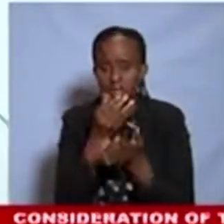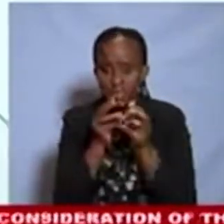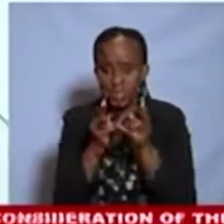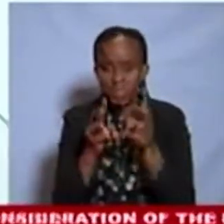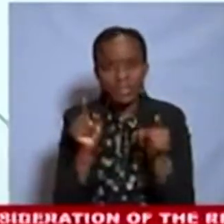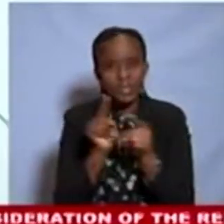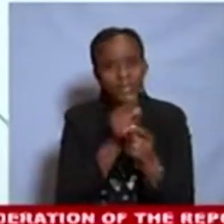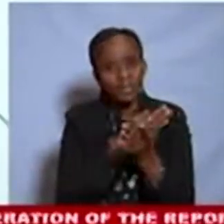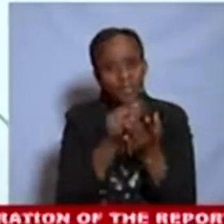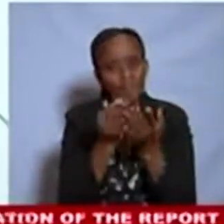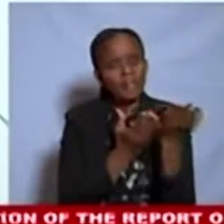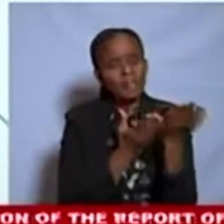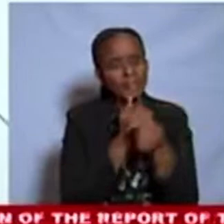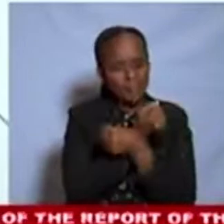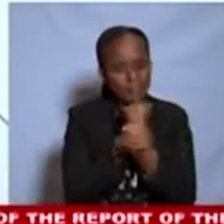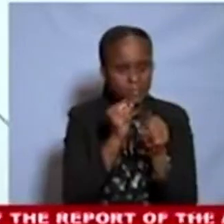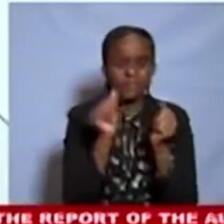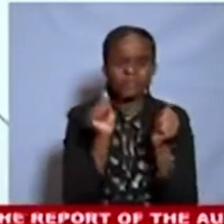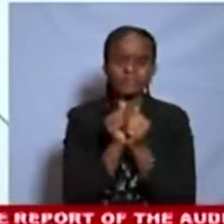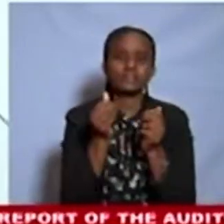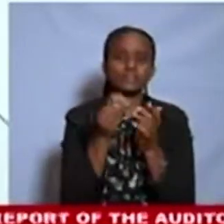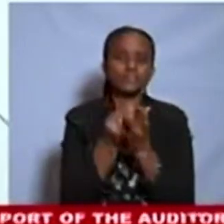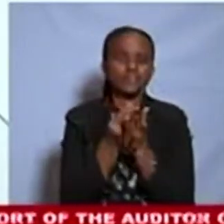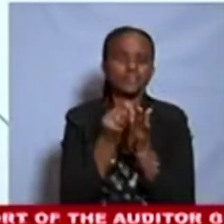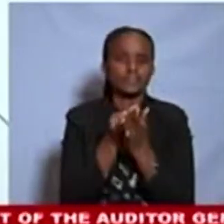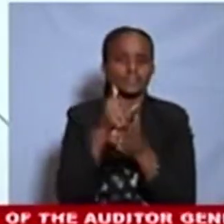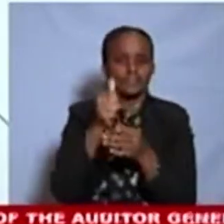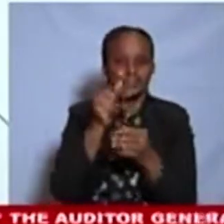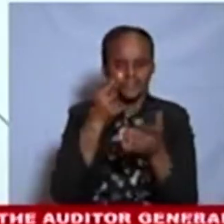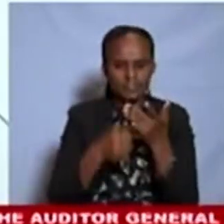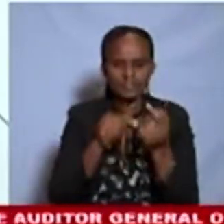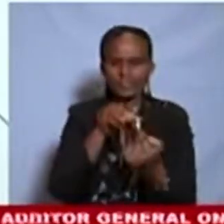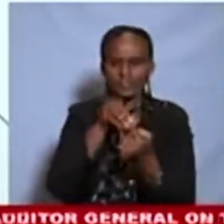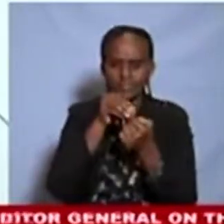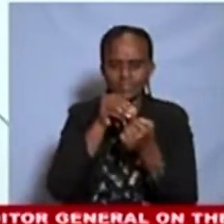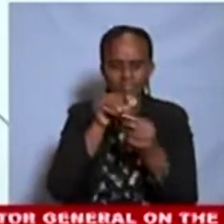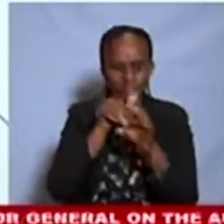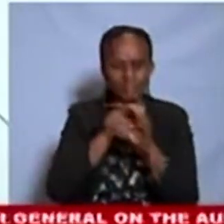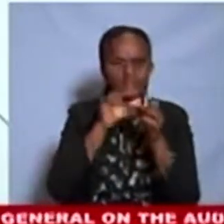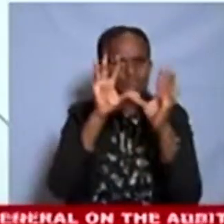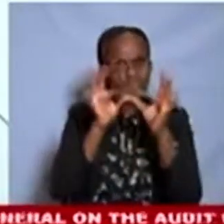to save money. You are supposed to have specifically an account